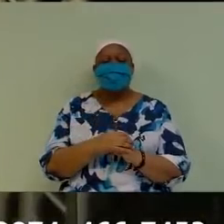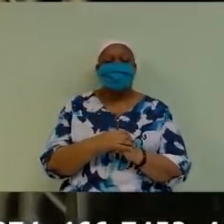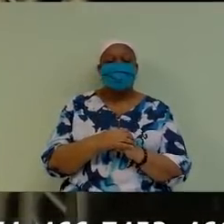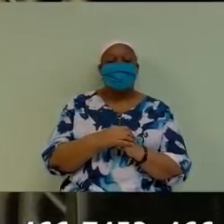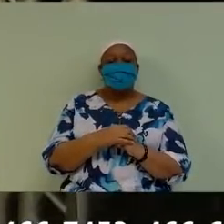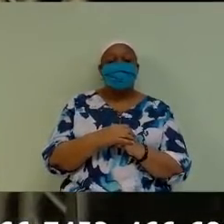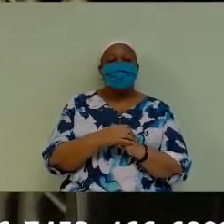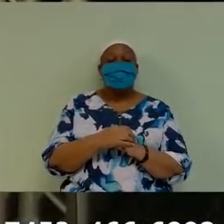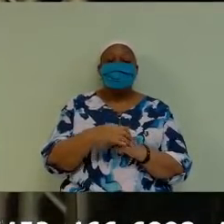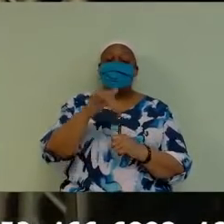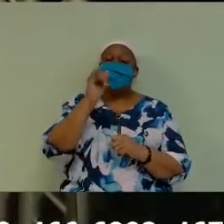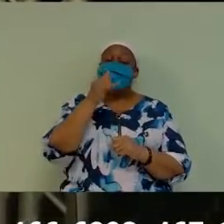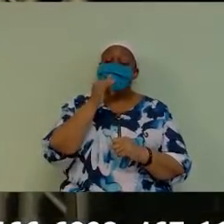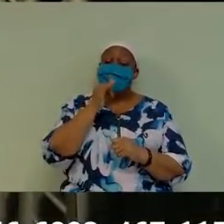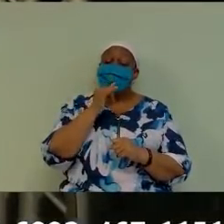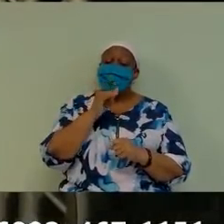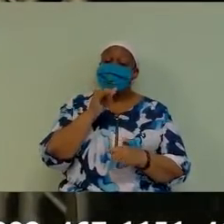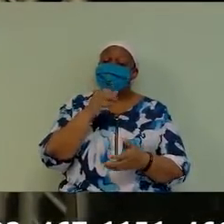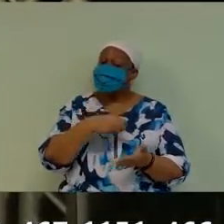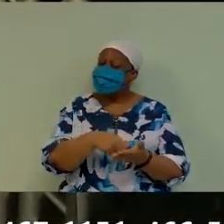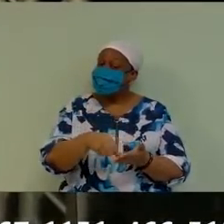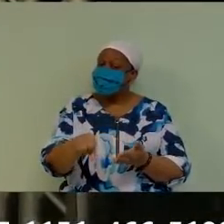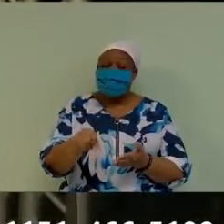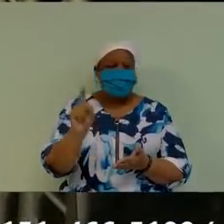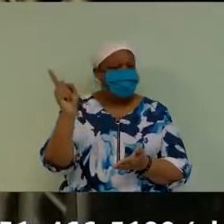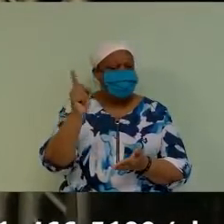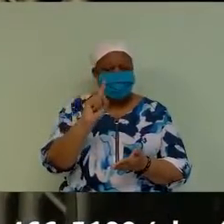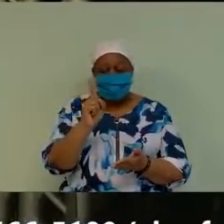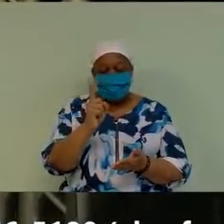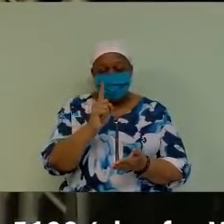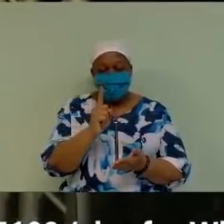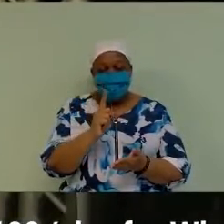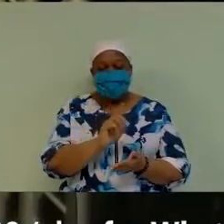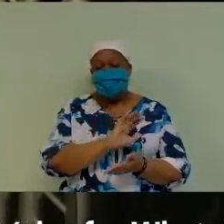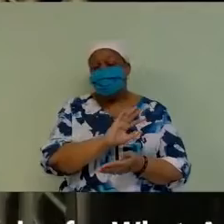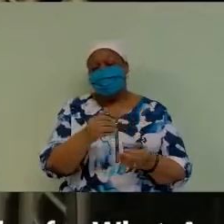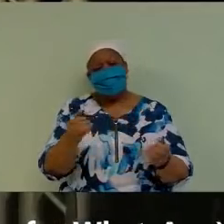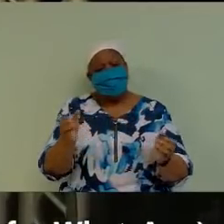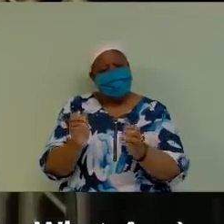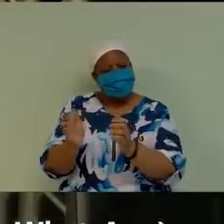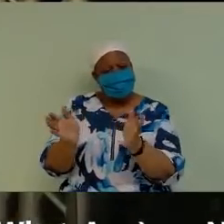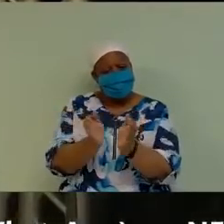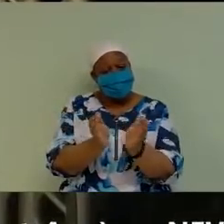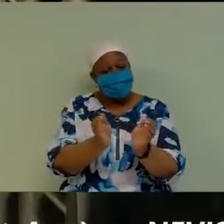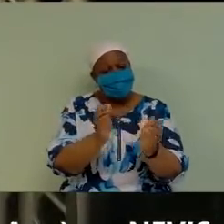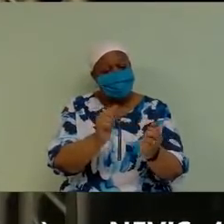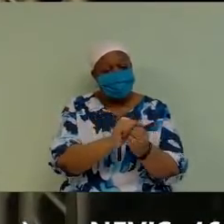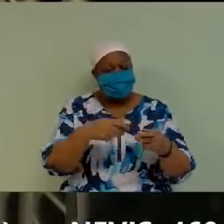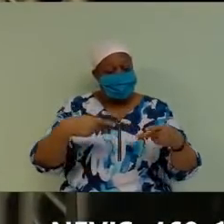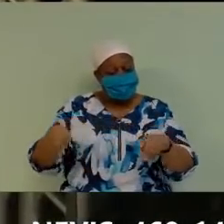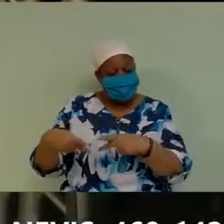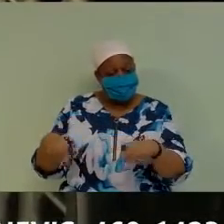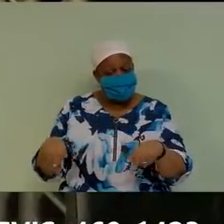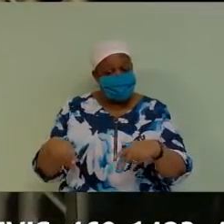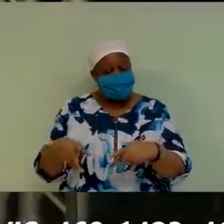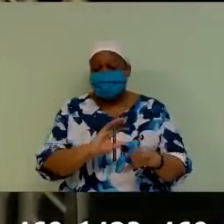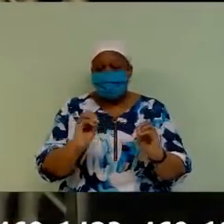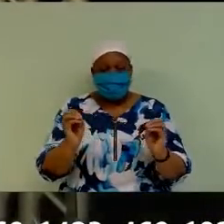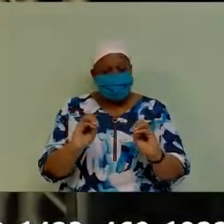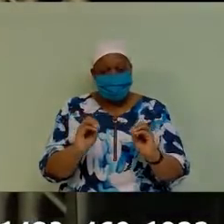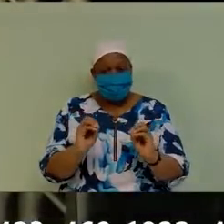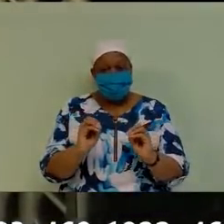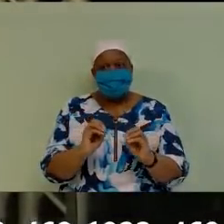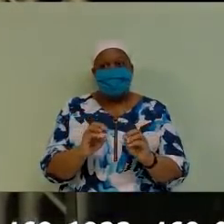liquor licenses remain suspended, social events and other similar gatherings are restricted, and visits to the